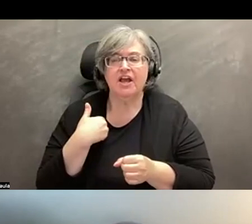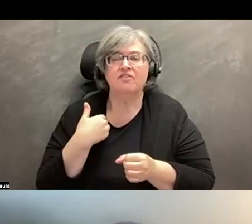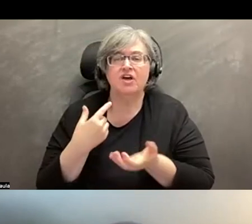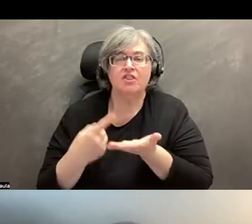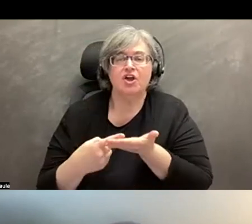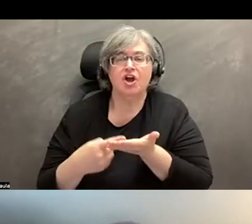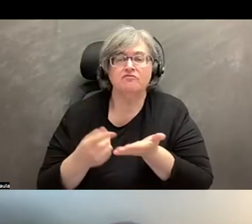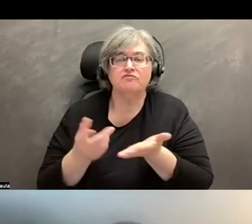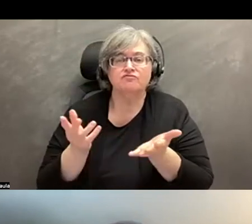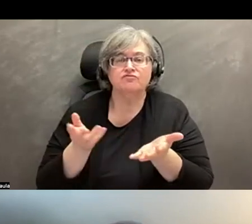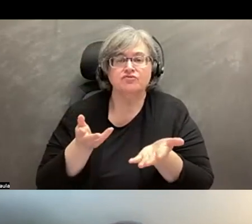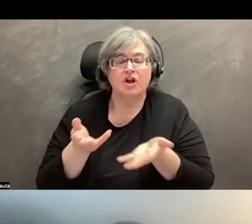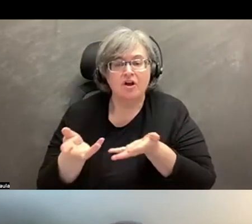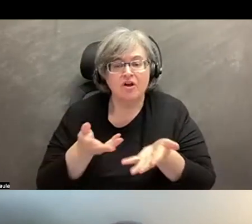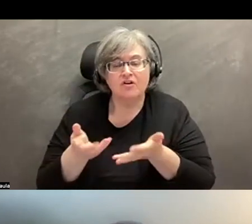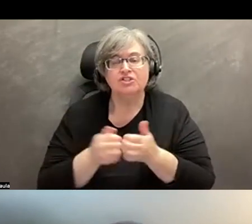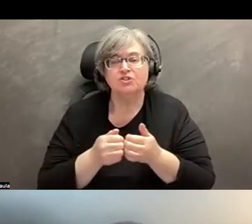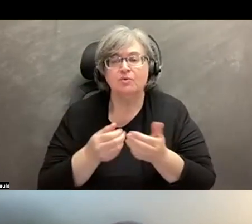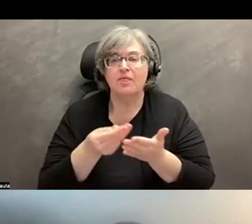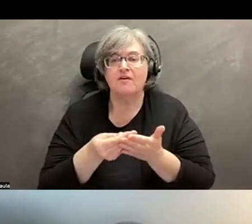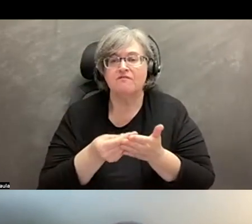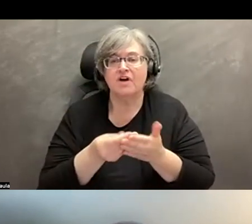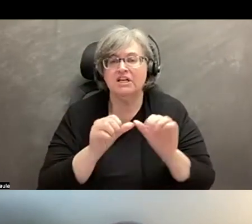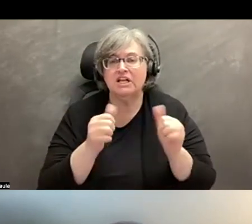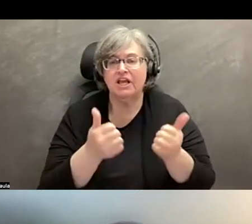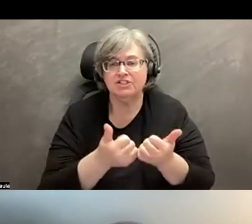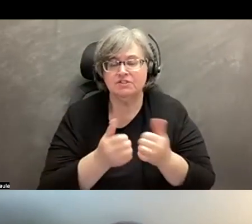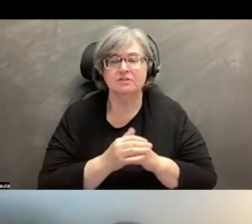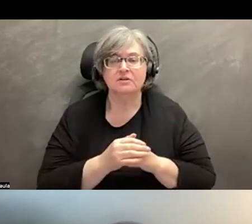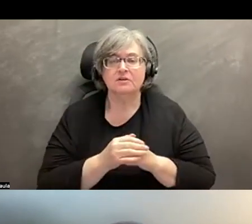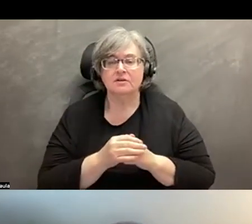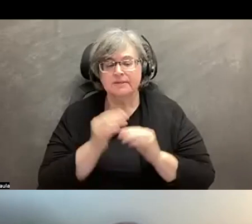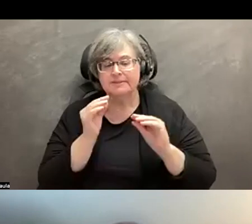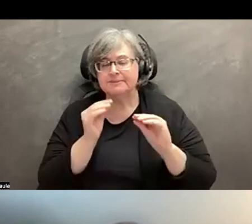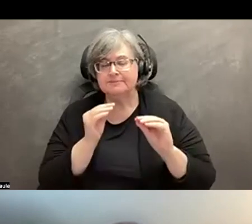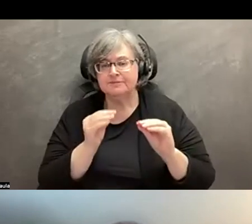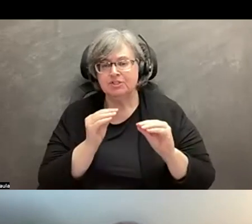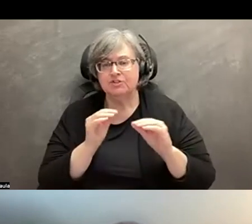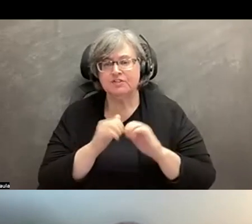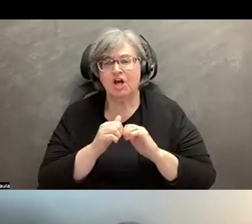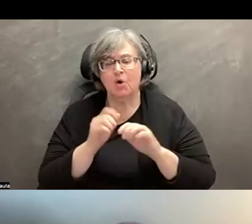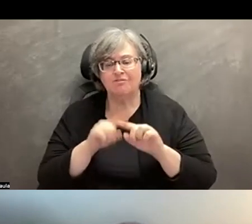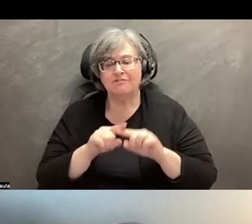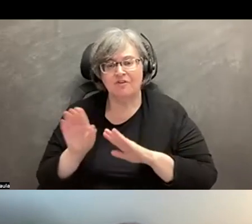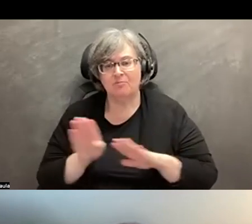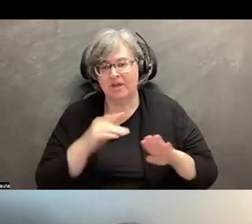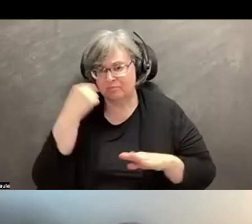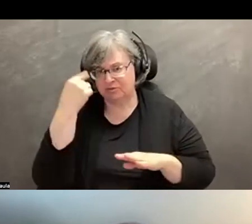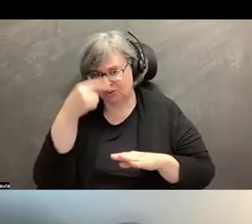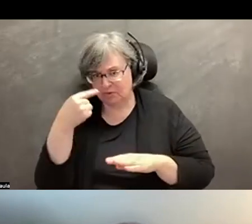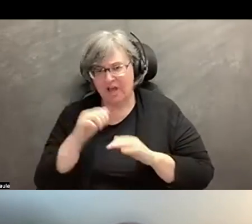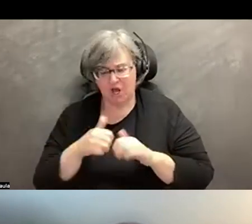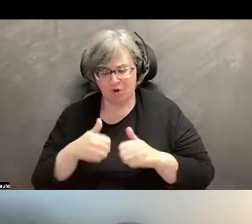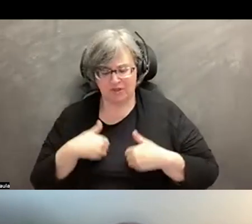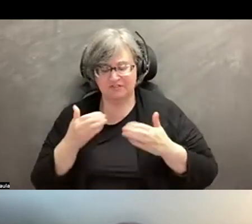conversations with our funders and educate them on how those behaviors can look, right? How that survivor,